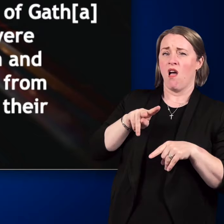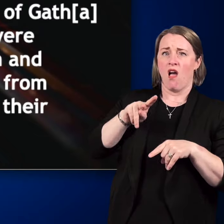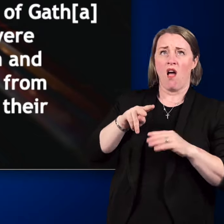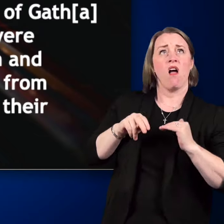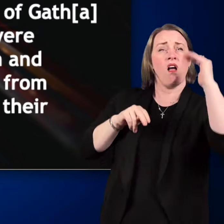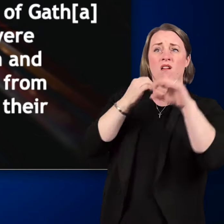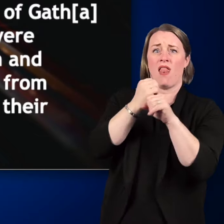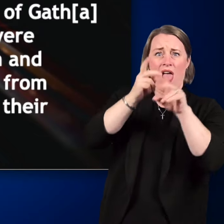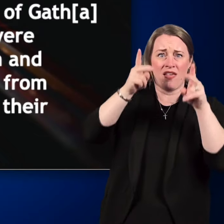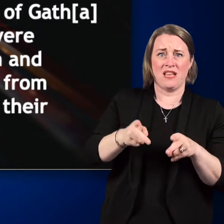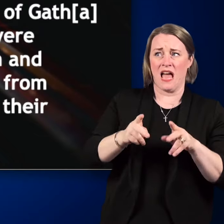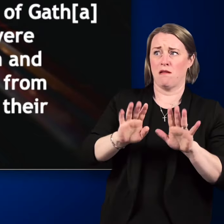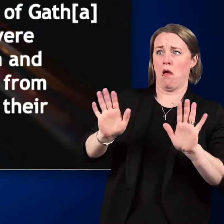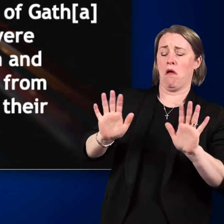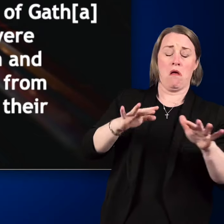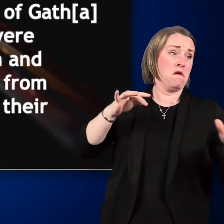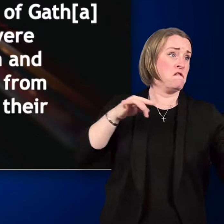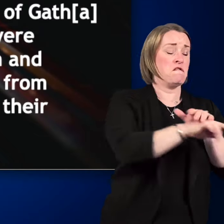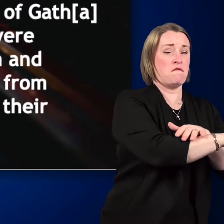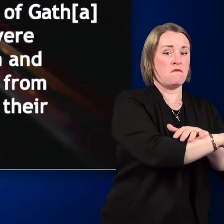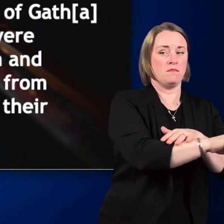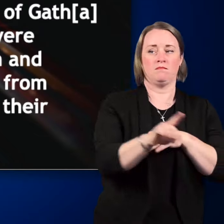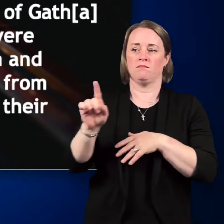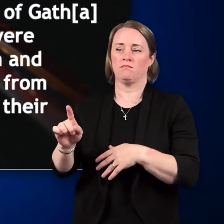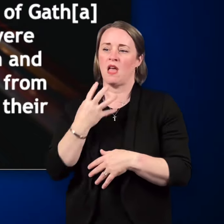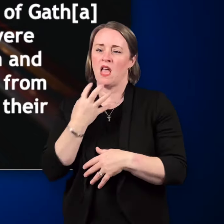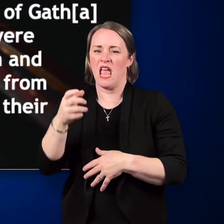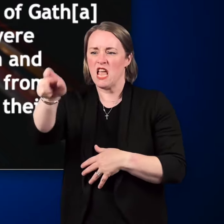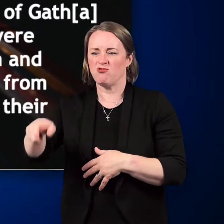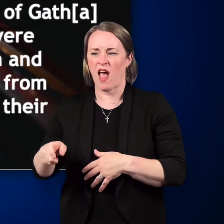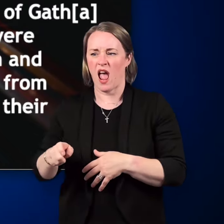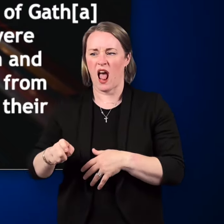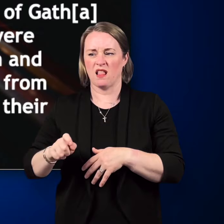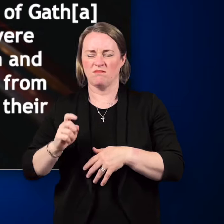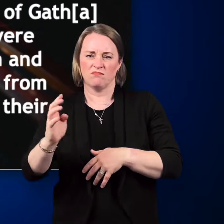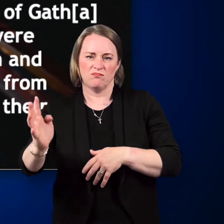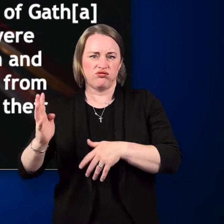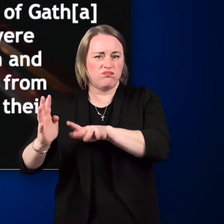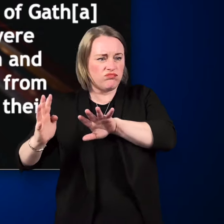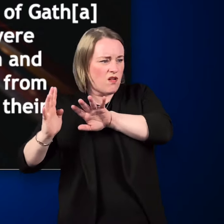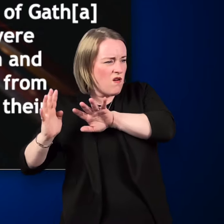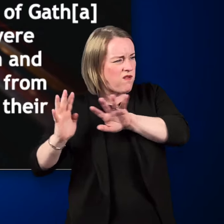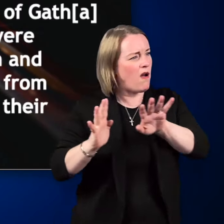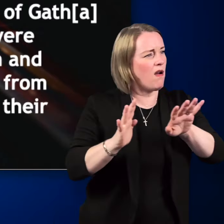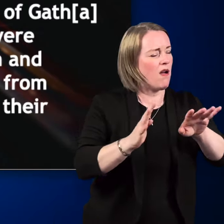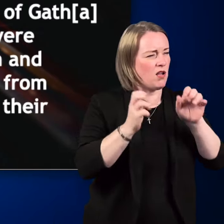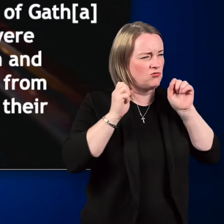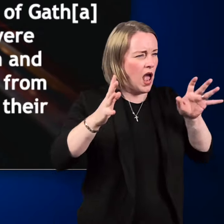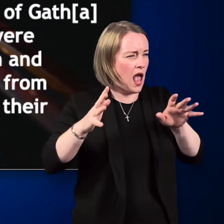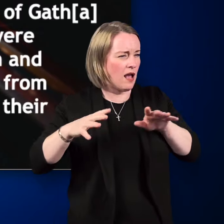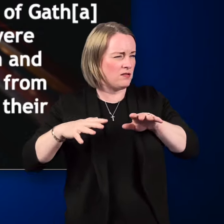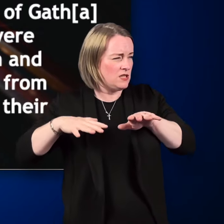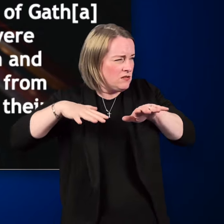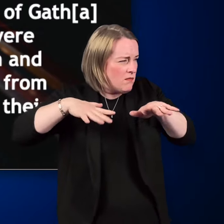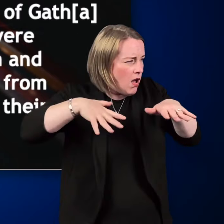ran. Then the men of Israel and Judah surged forward with a shout and pursued the Philistines to the entrance of